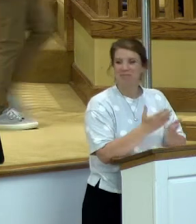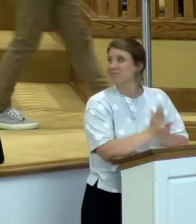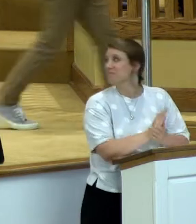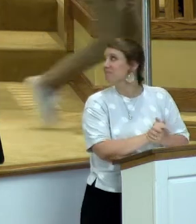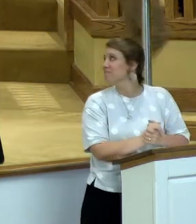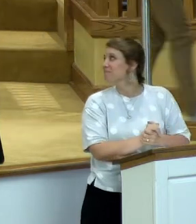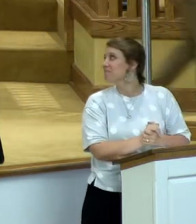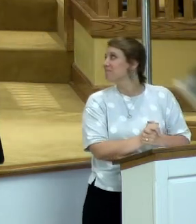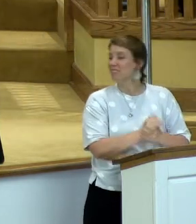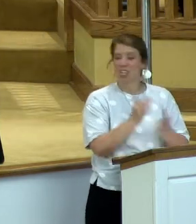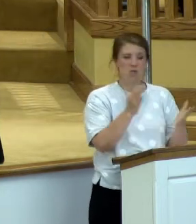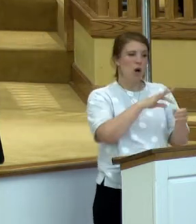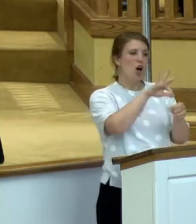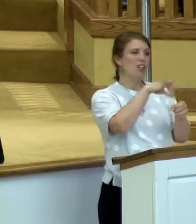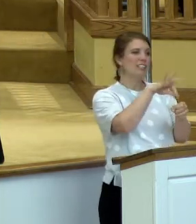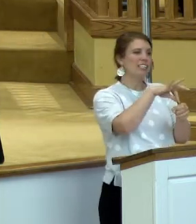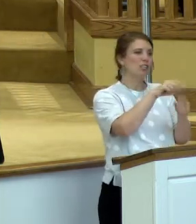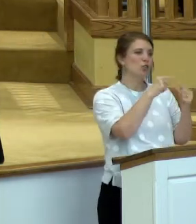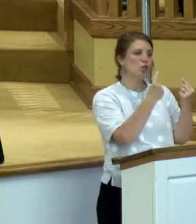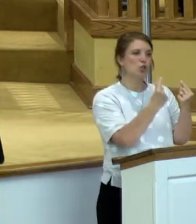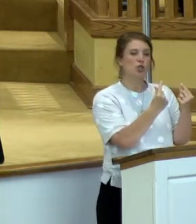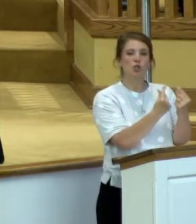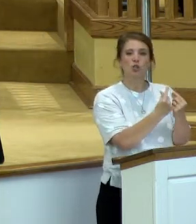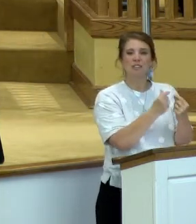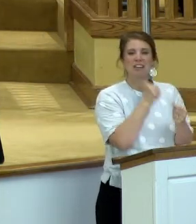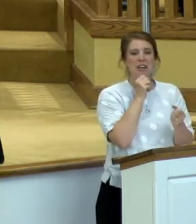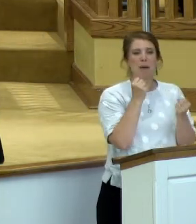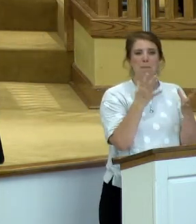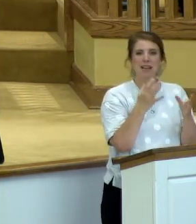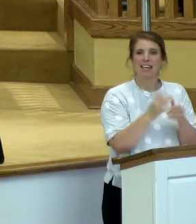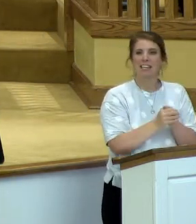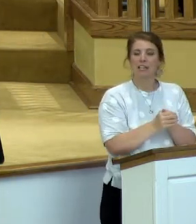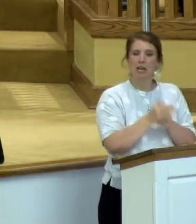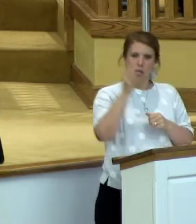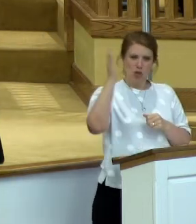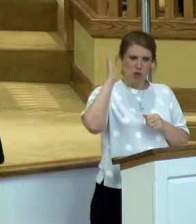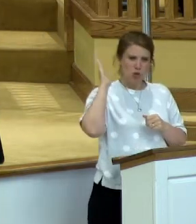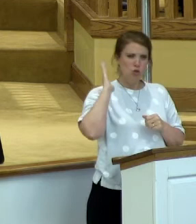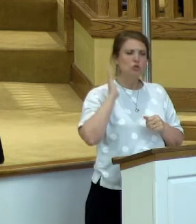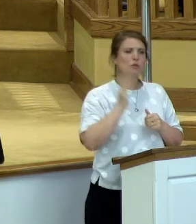All right, we were the small tea crowd, and wasn't too many of us, but